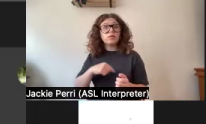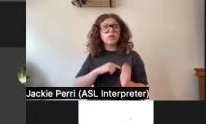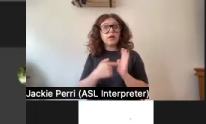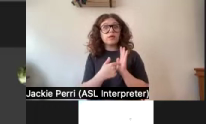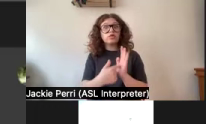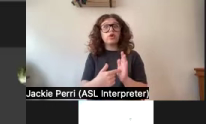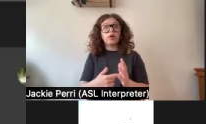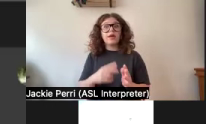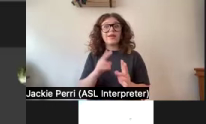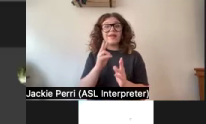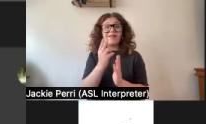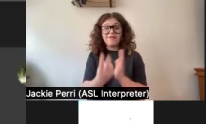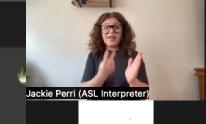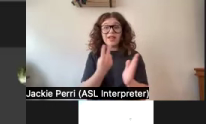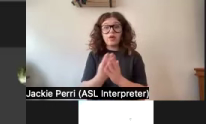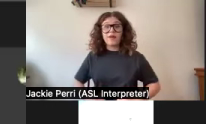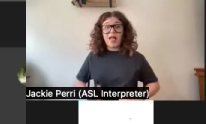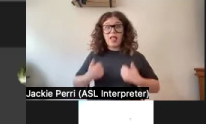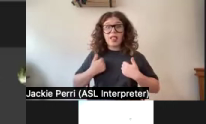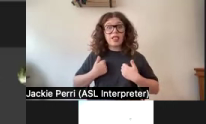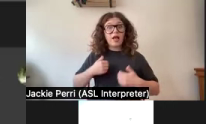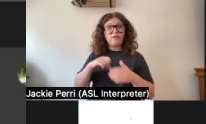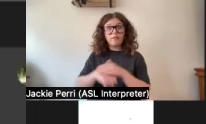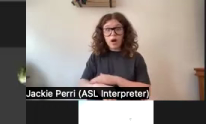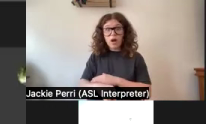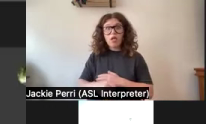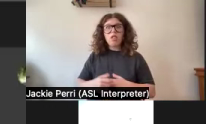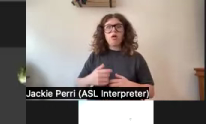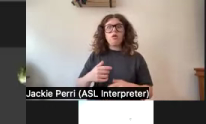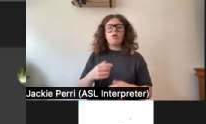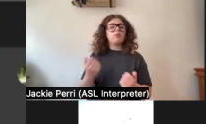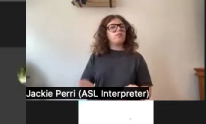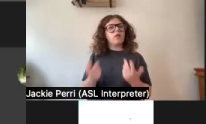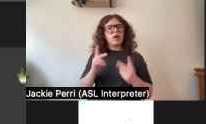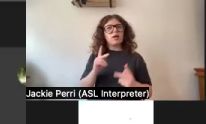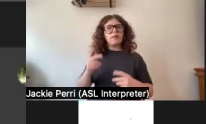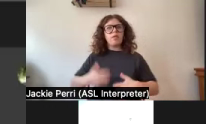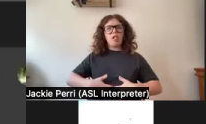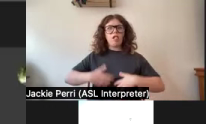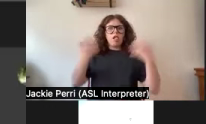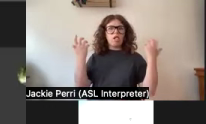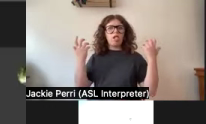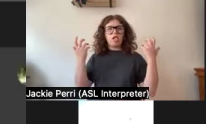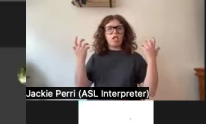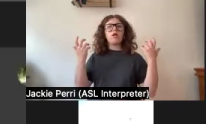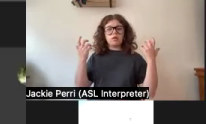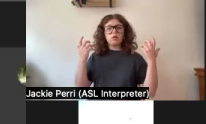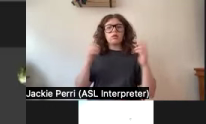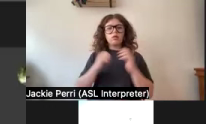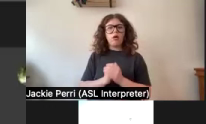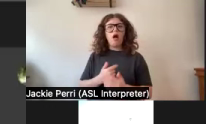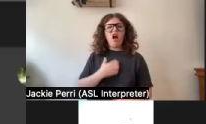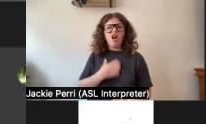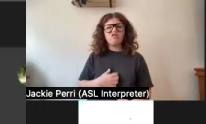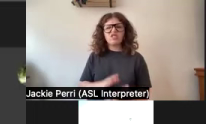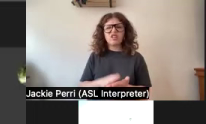nacimiento birth, vivo y lo which que caused a causó huge un gran revuelo. uproar. Ojalá hubiera aprendido I wish I todos had los learned about all